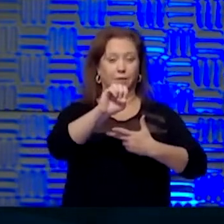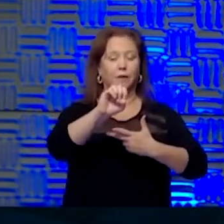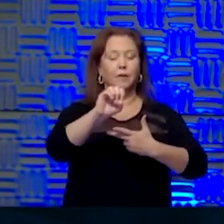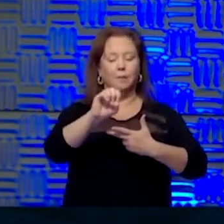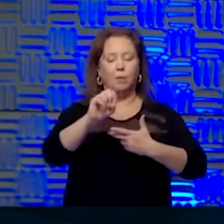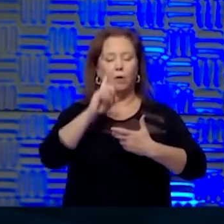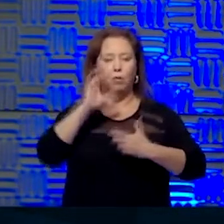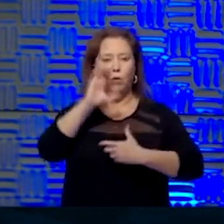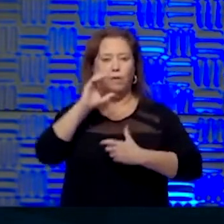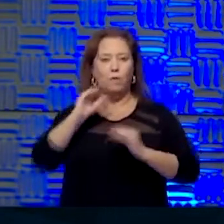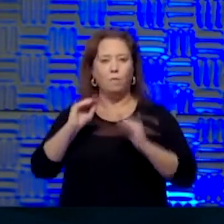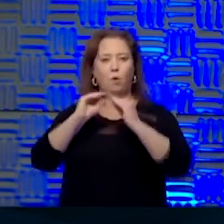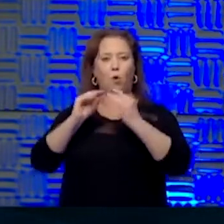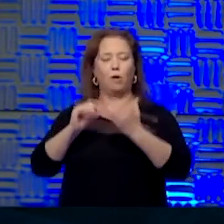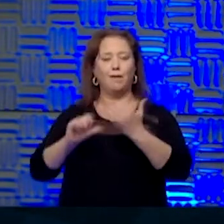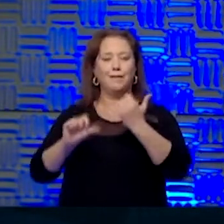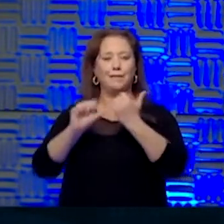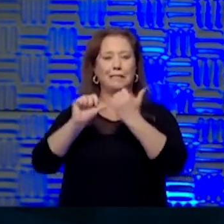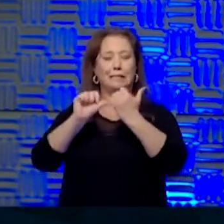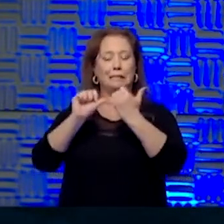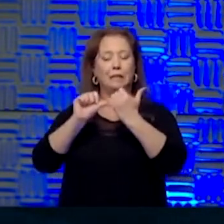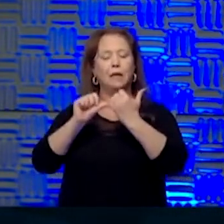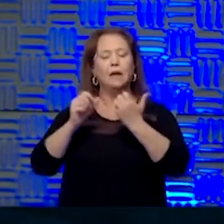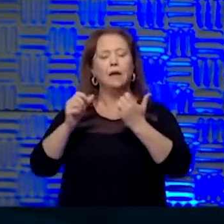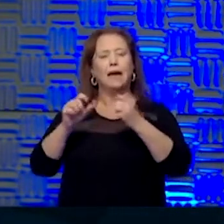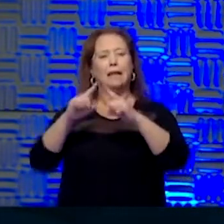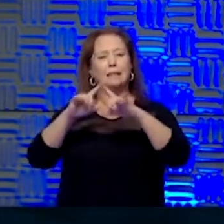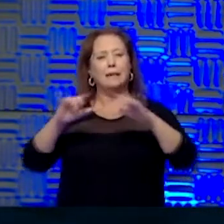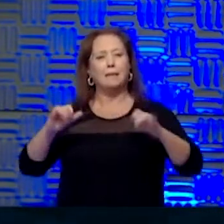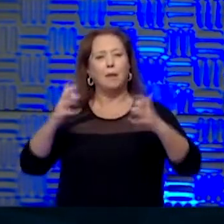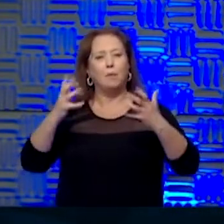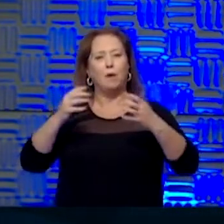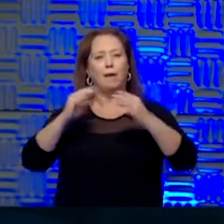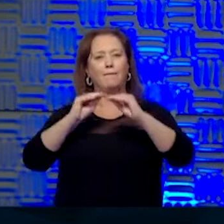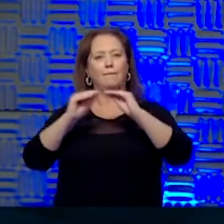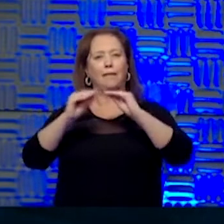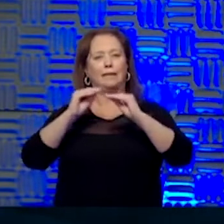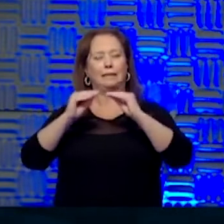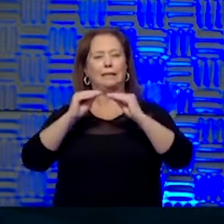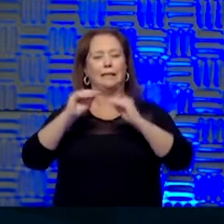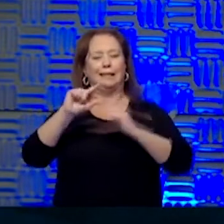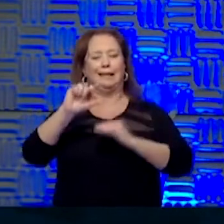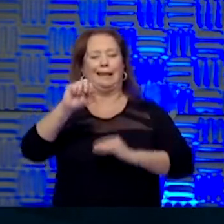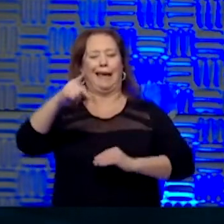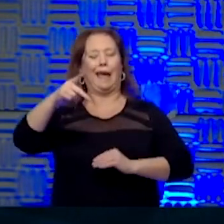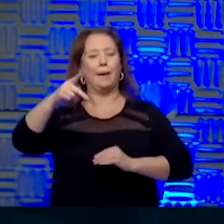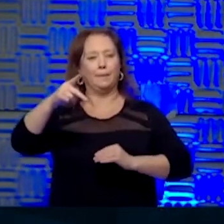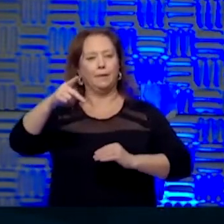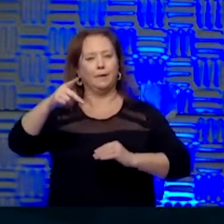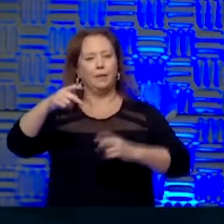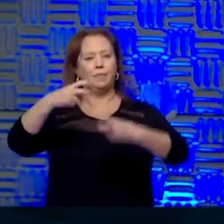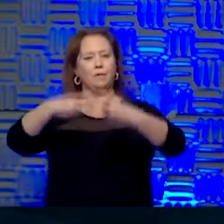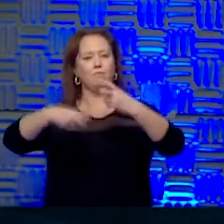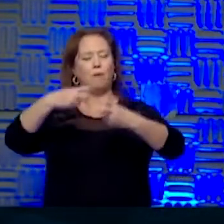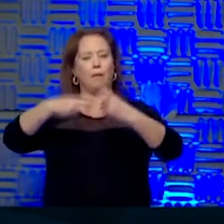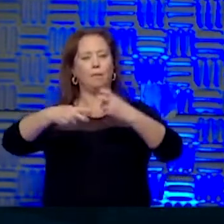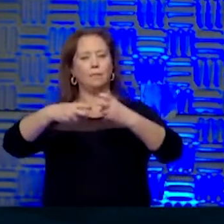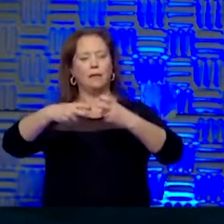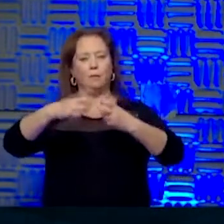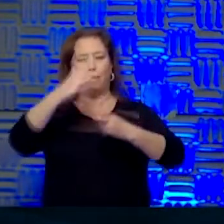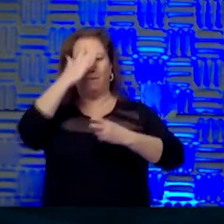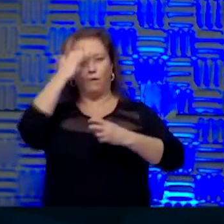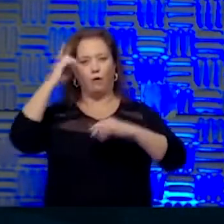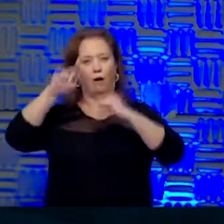assistance, but also trying to fix the problems that we created or the gaps that we left unattended in our